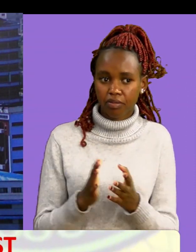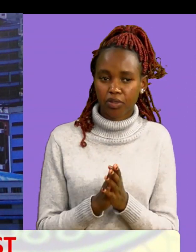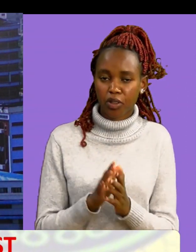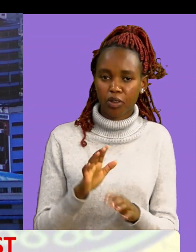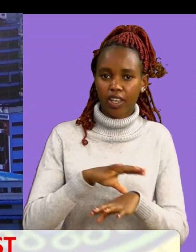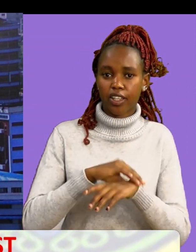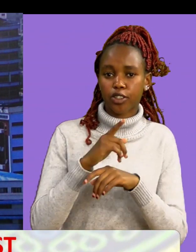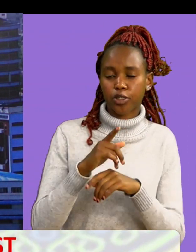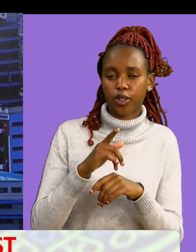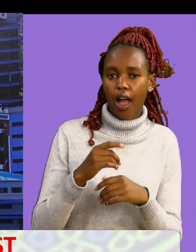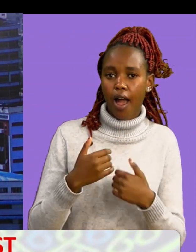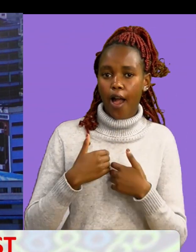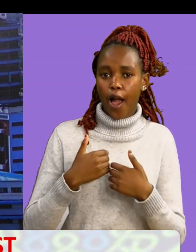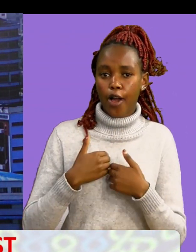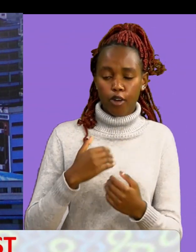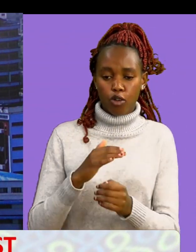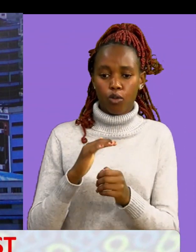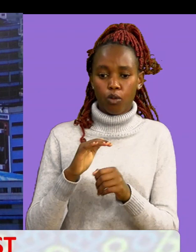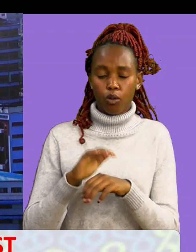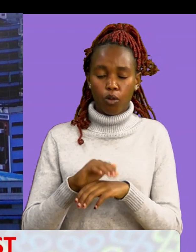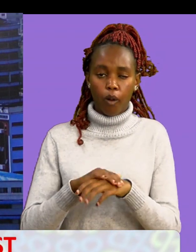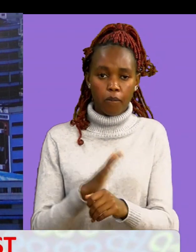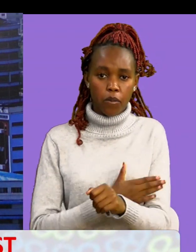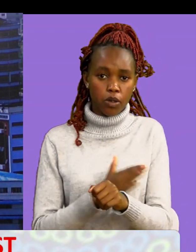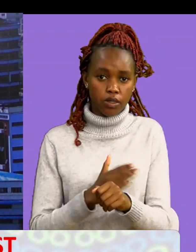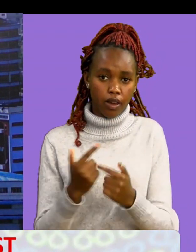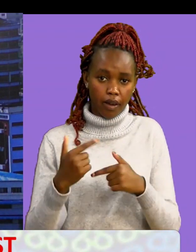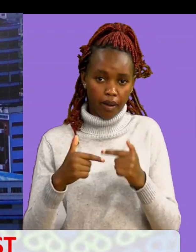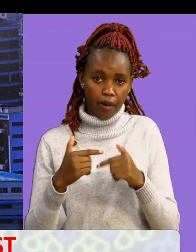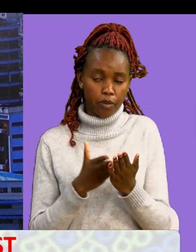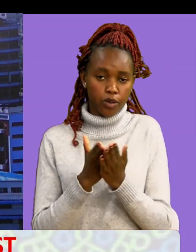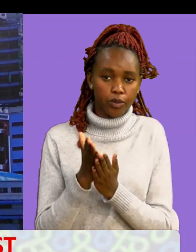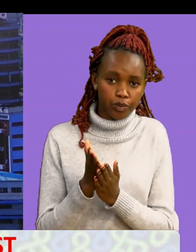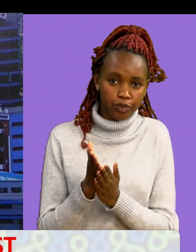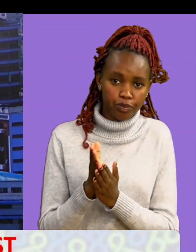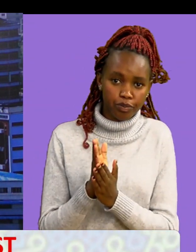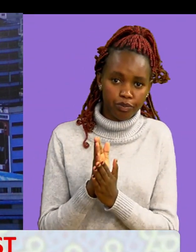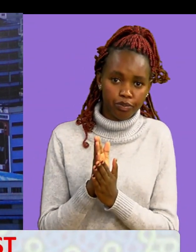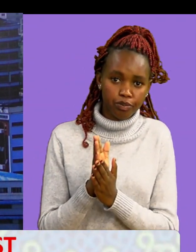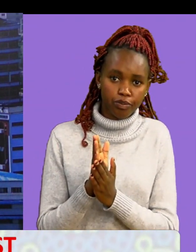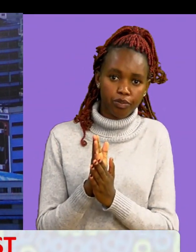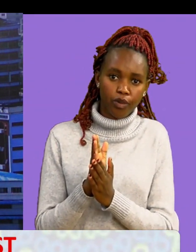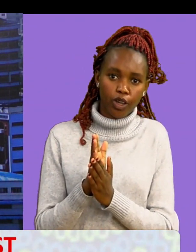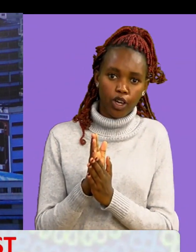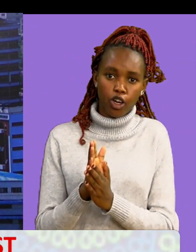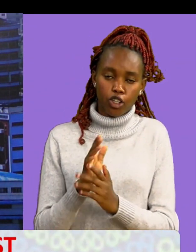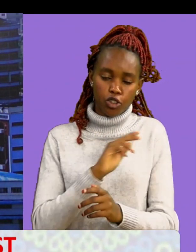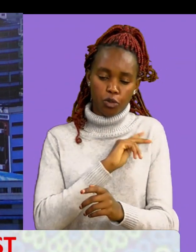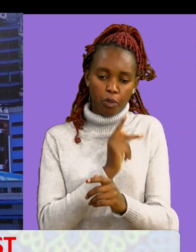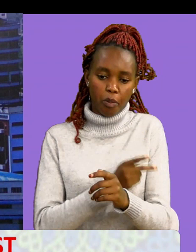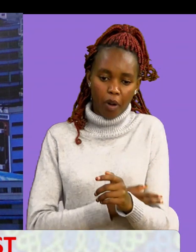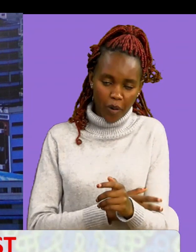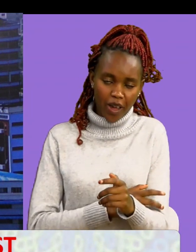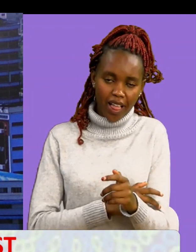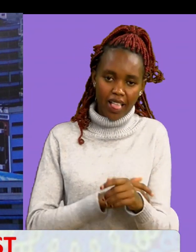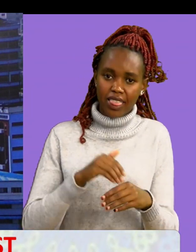got good music coming through. Great conversations as well, to try and power up this weekend as we usher in the